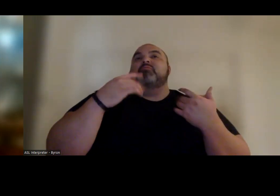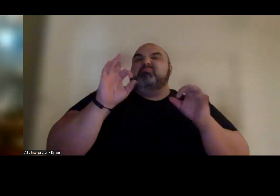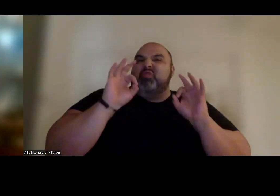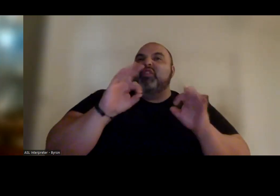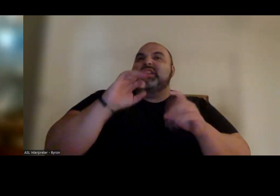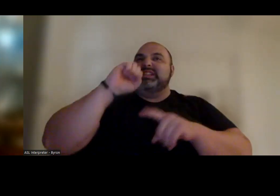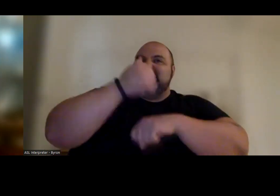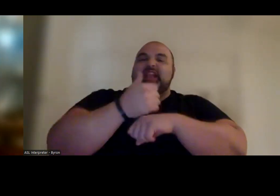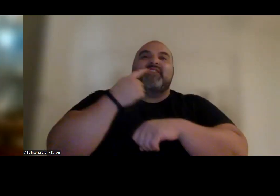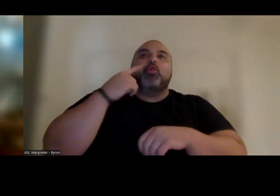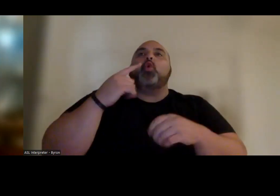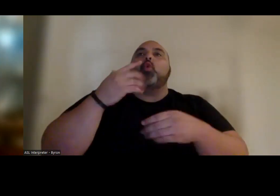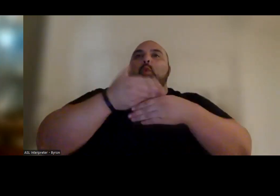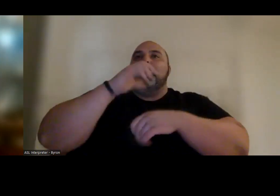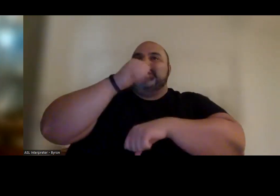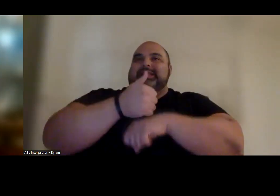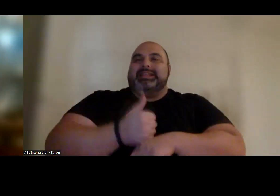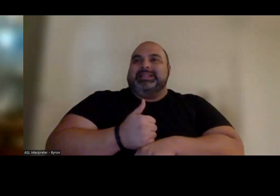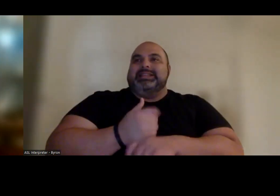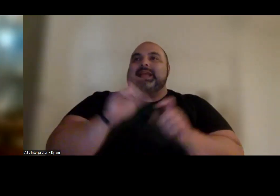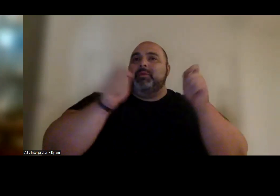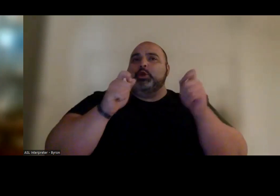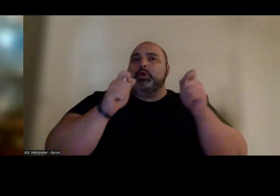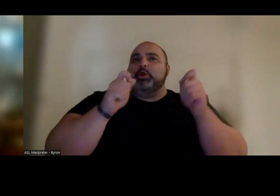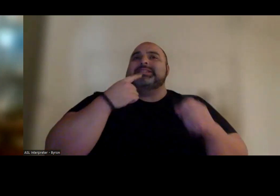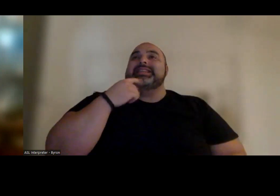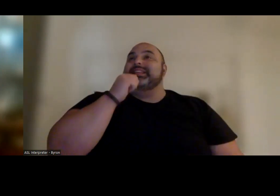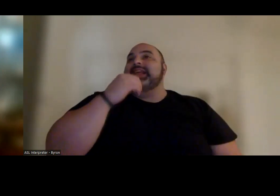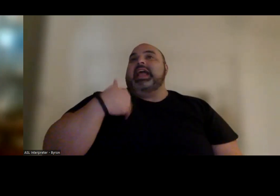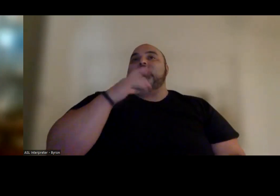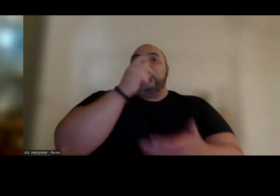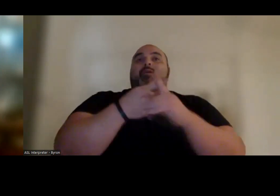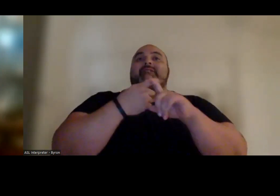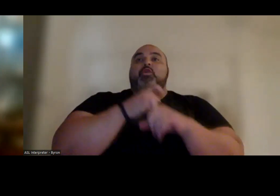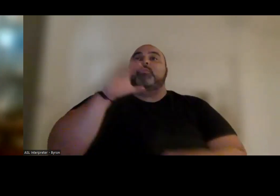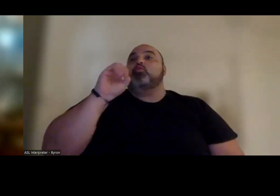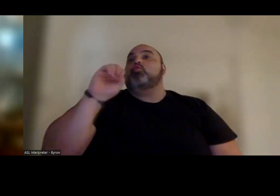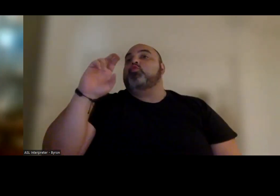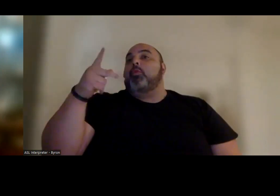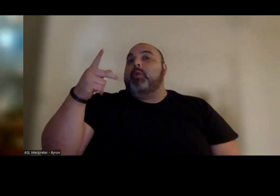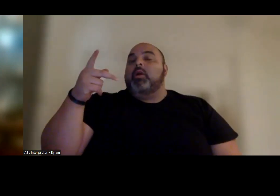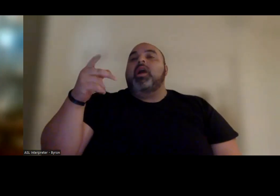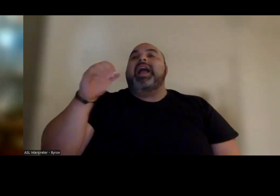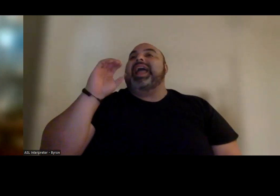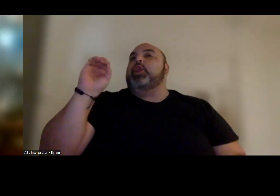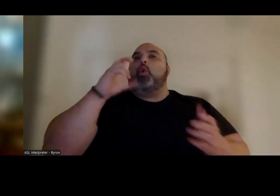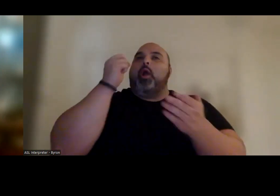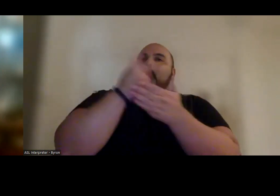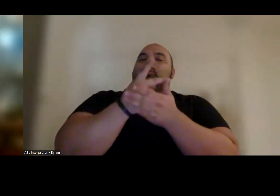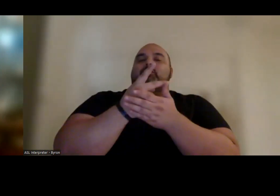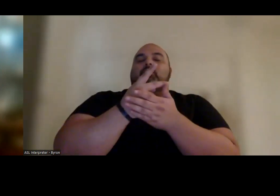denied. The administrator said they did not have approval from corporate, and they reported they had no approval